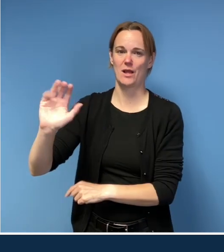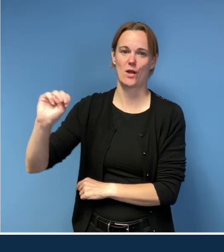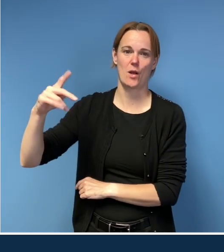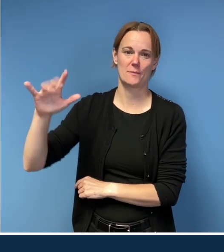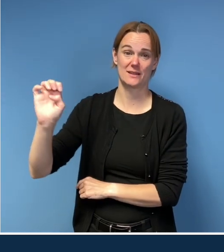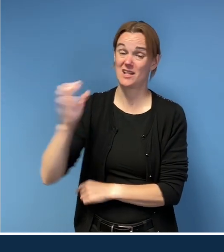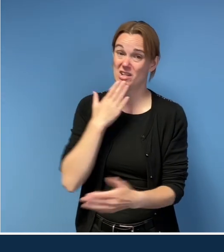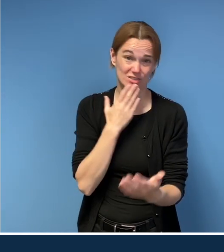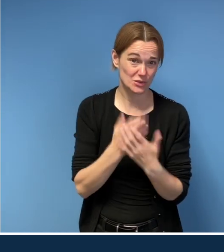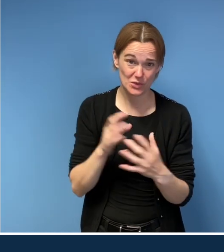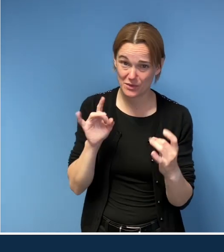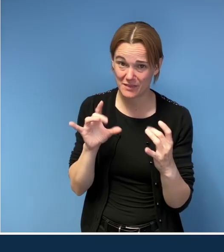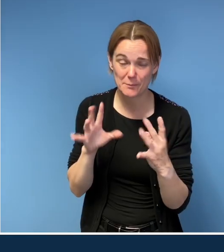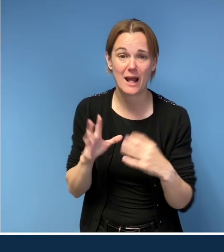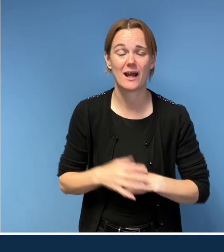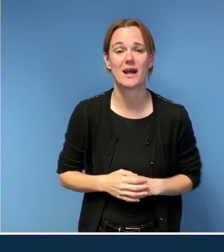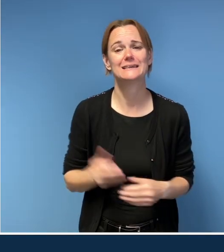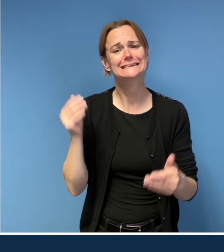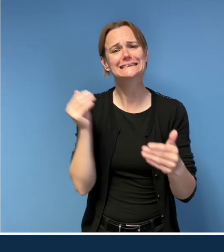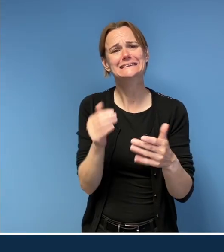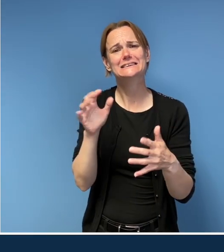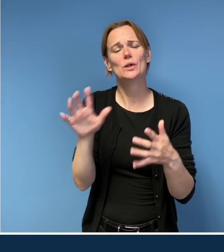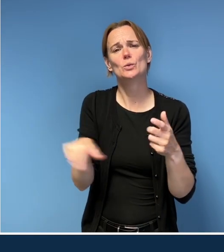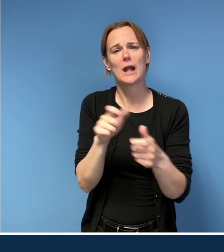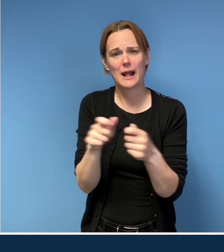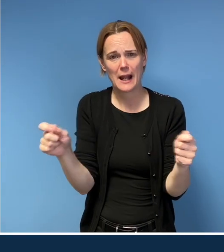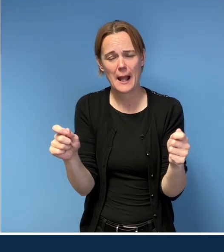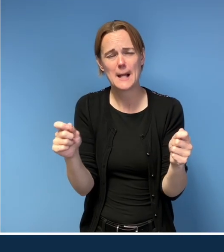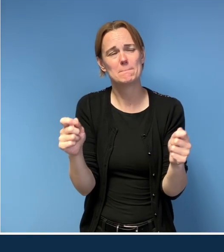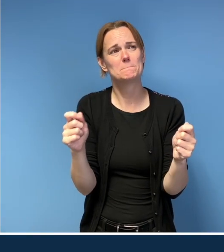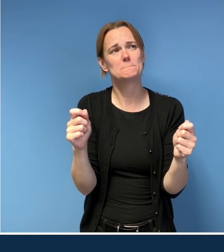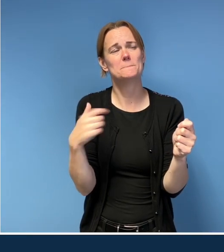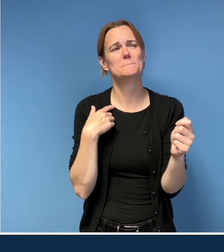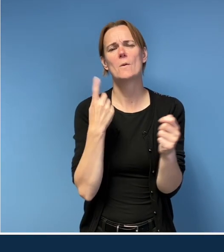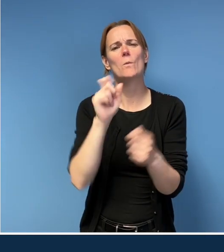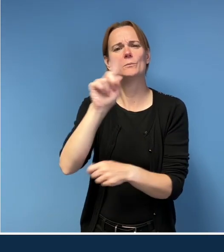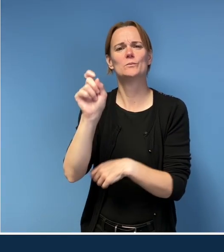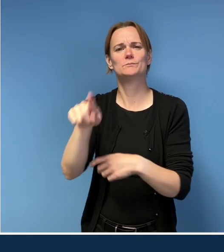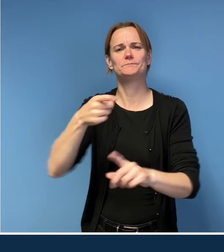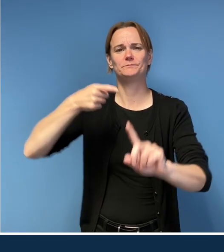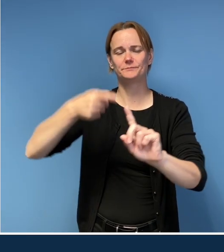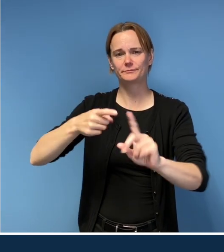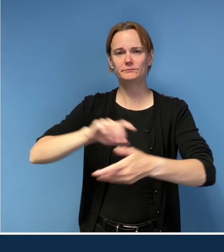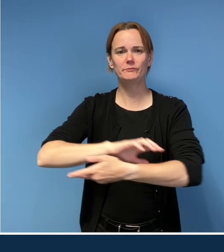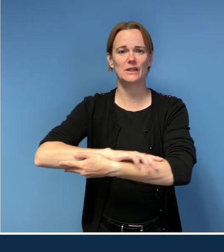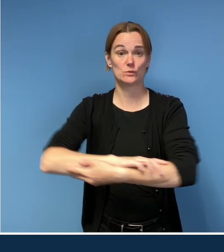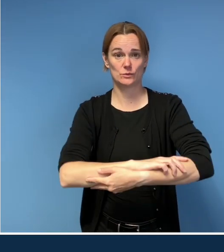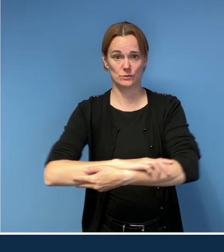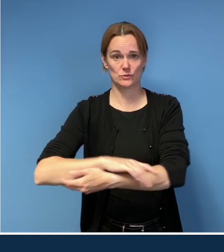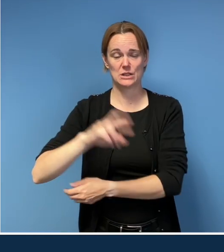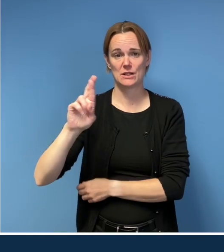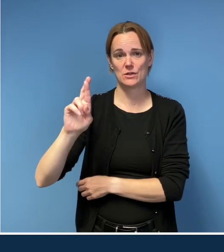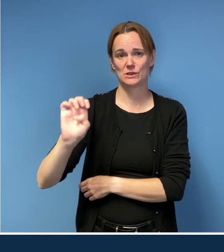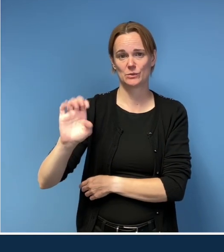and feedback. And so maybe before we do prepare to close here, one final maybe question about reconciliation again,